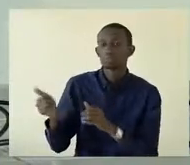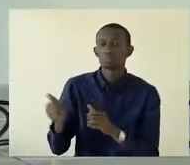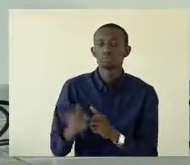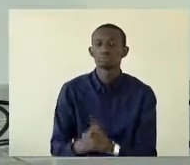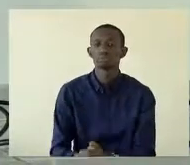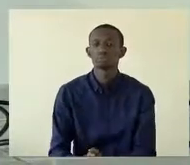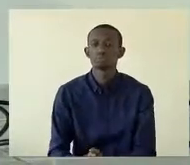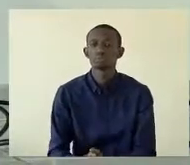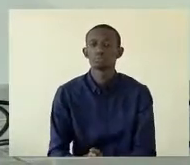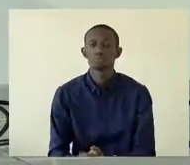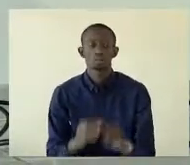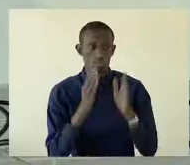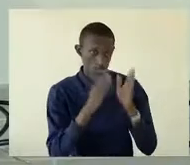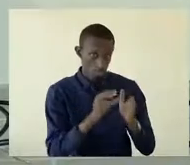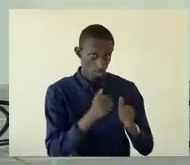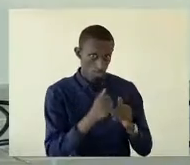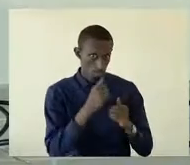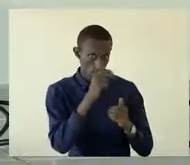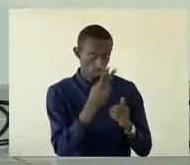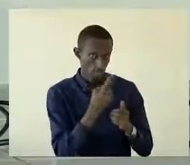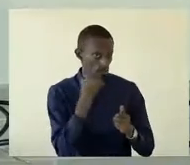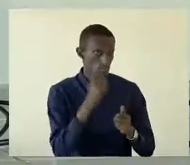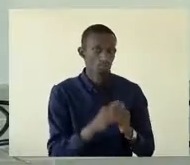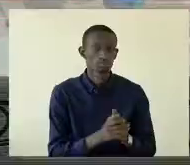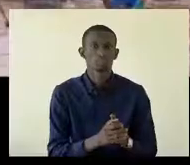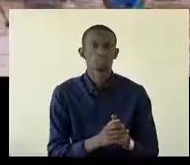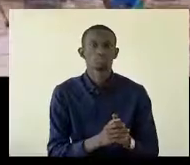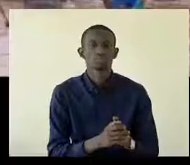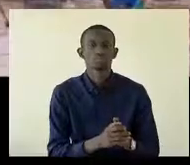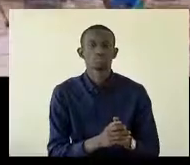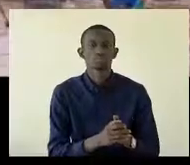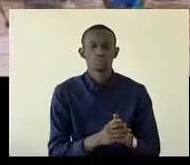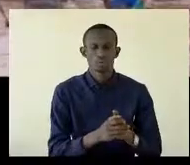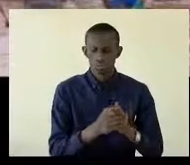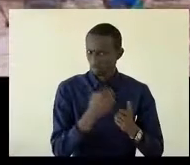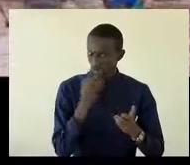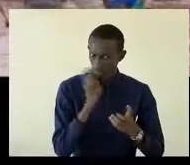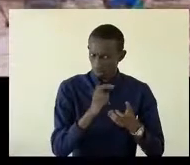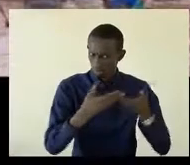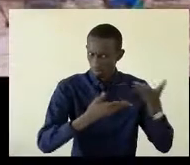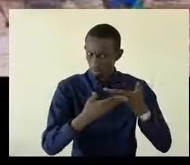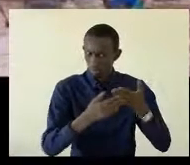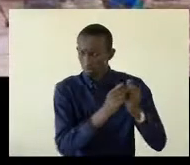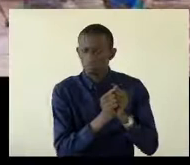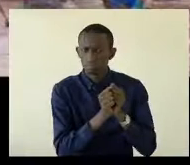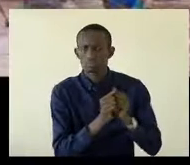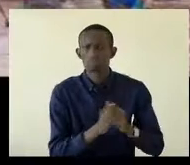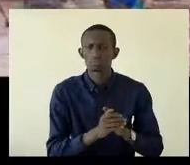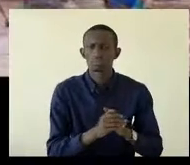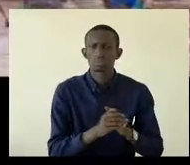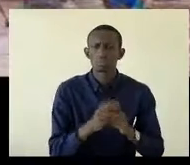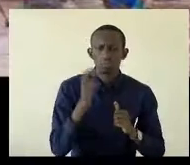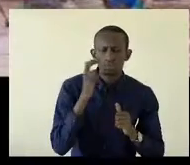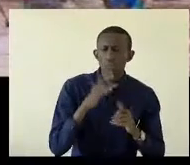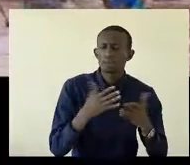The other part we are going to look at is to be in position to check out, to talk together and see out